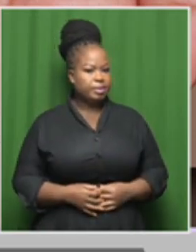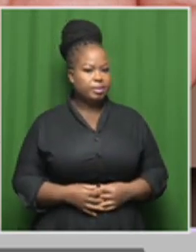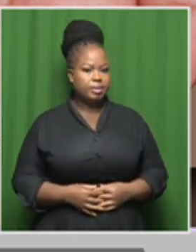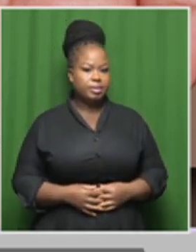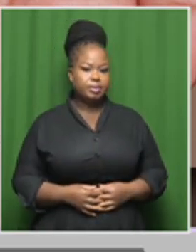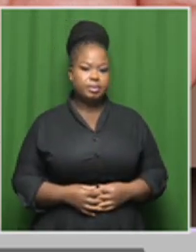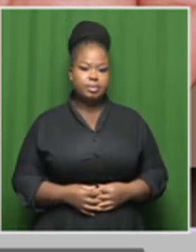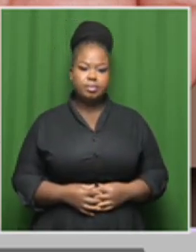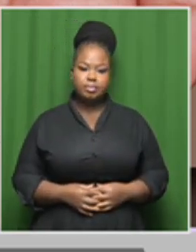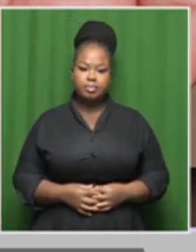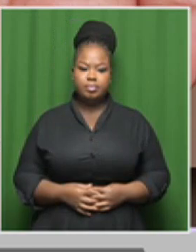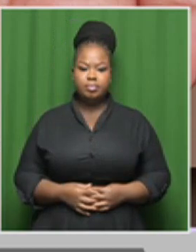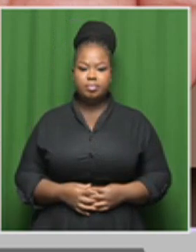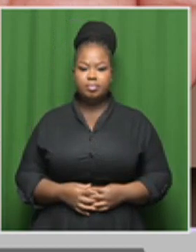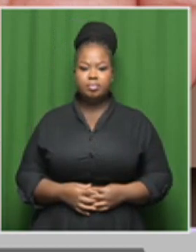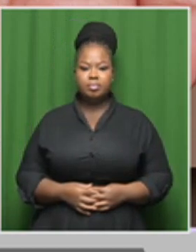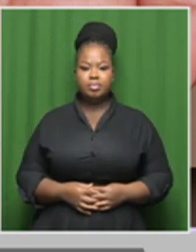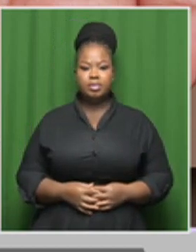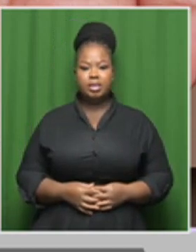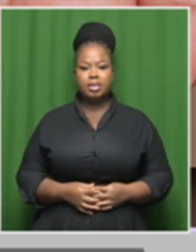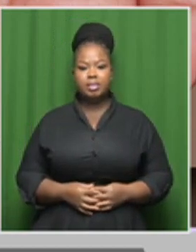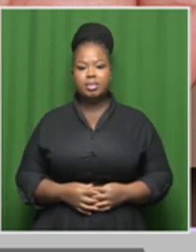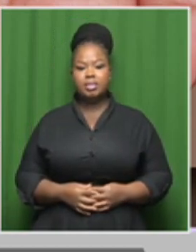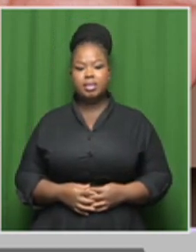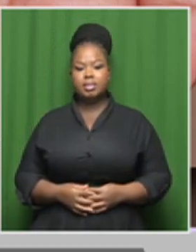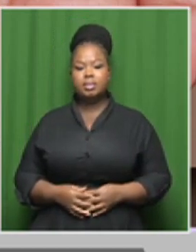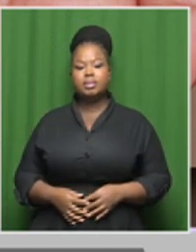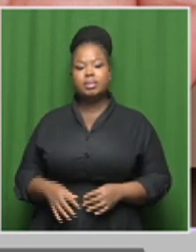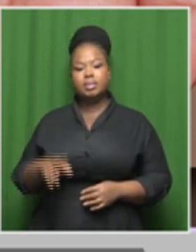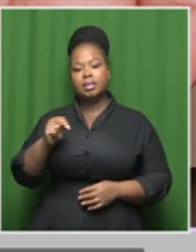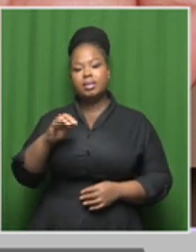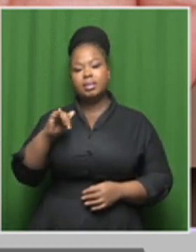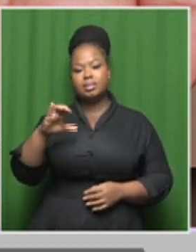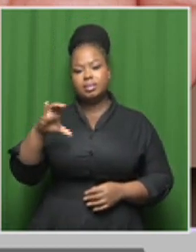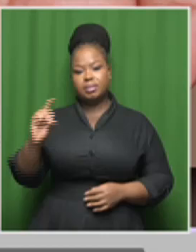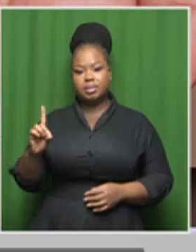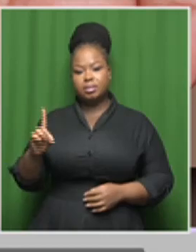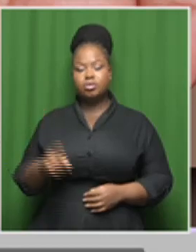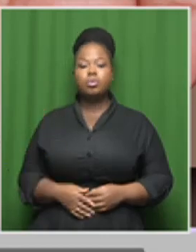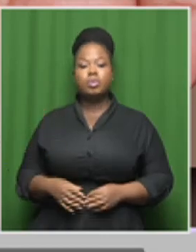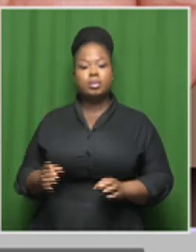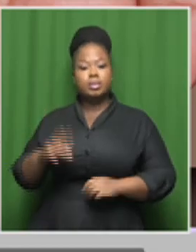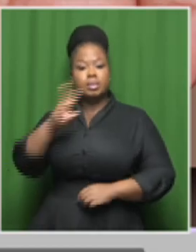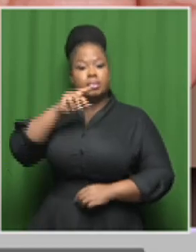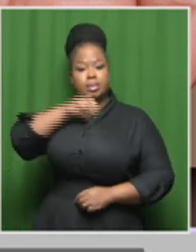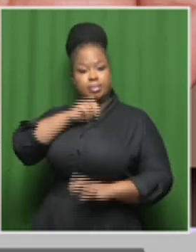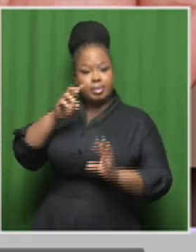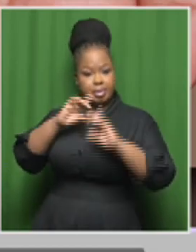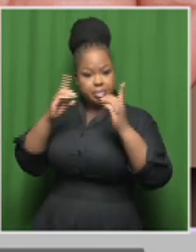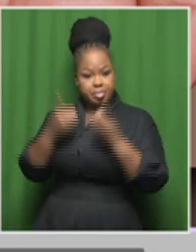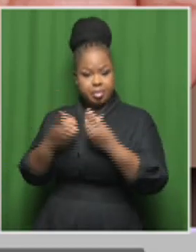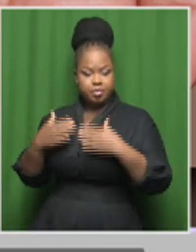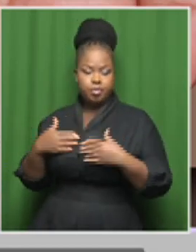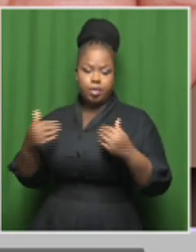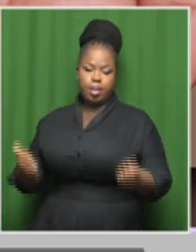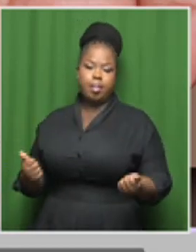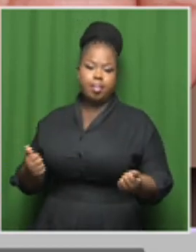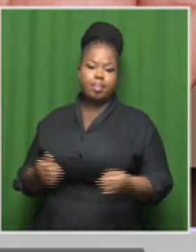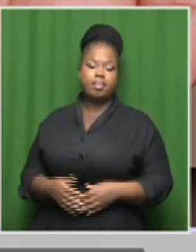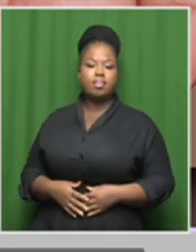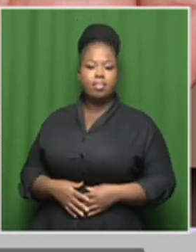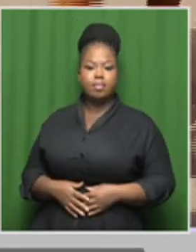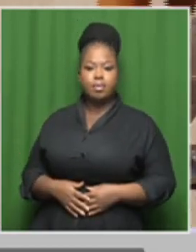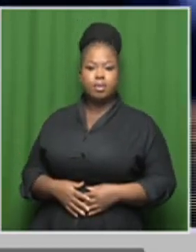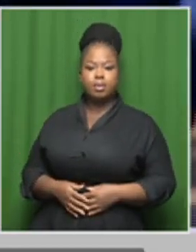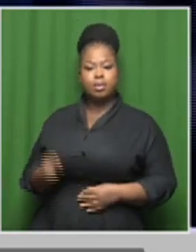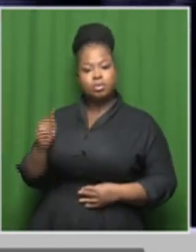All right. Well, the NICD is giving support to the KZN Department of Health while they are conducting